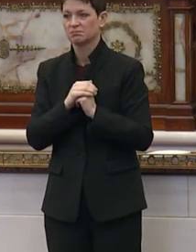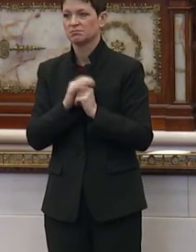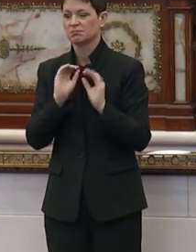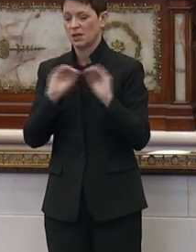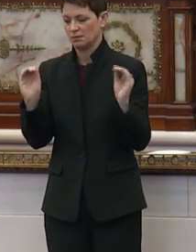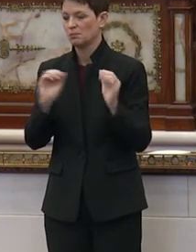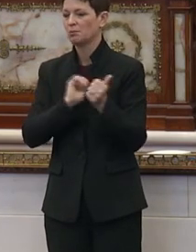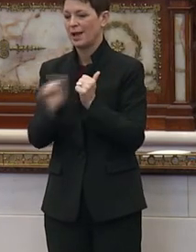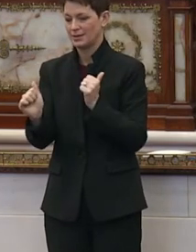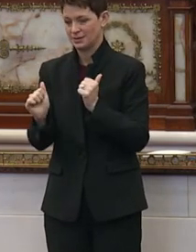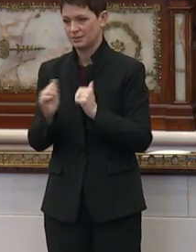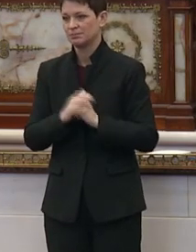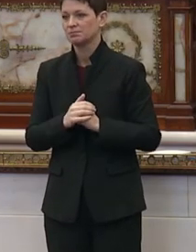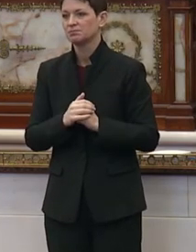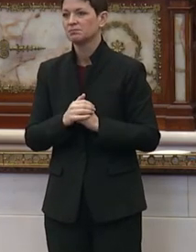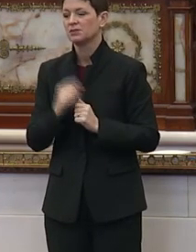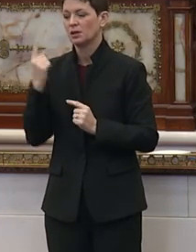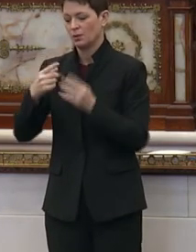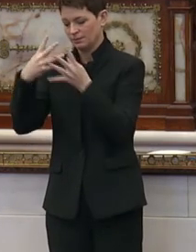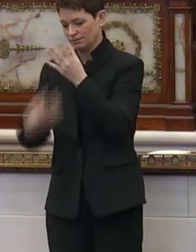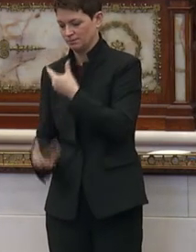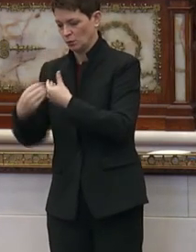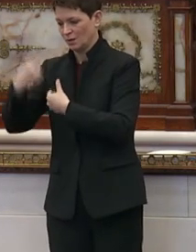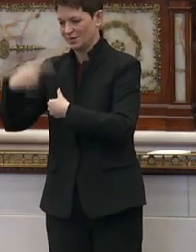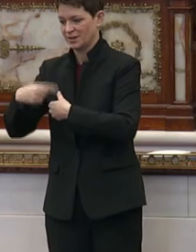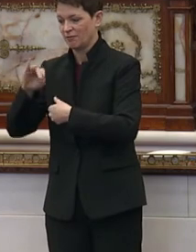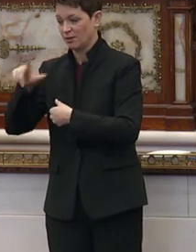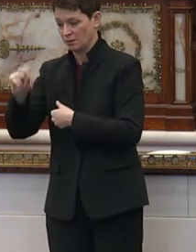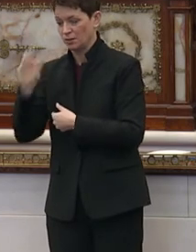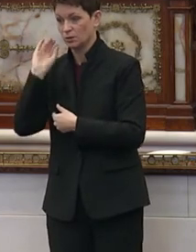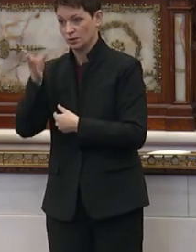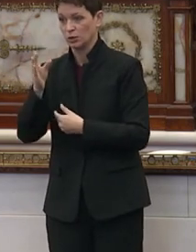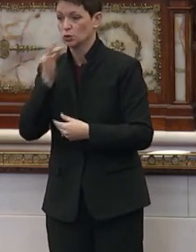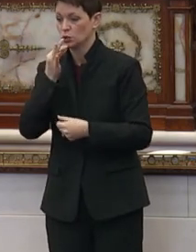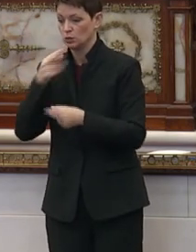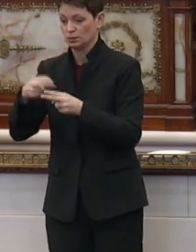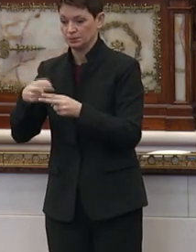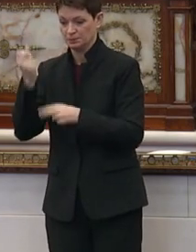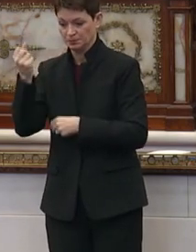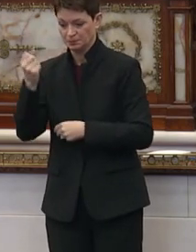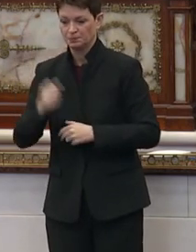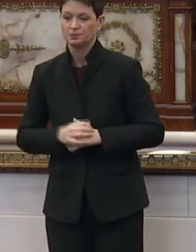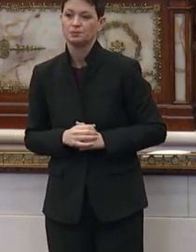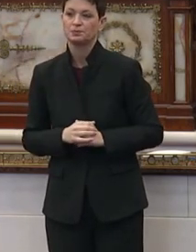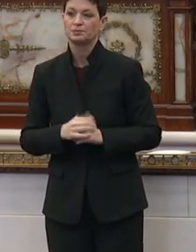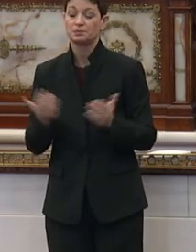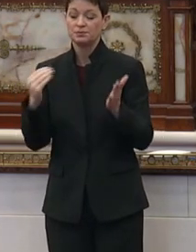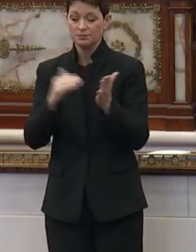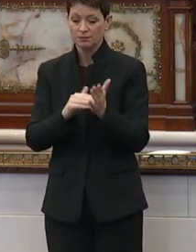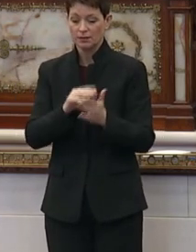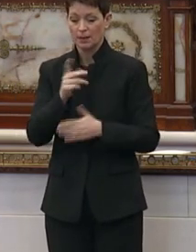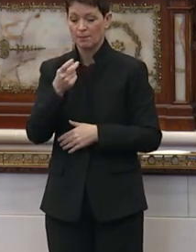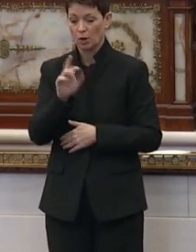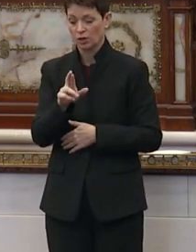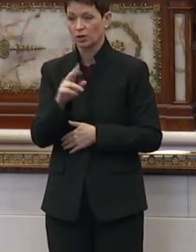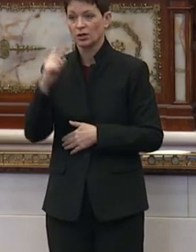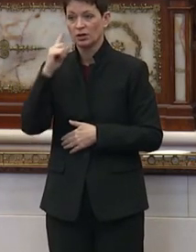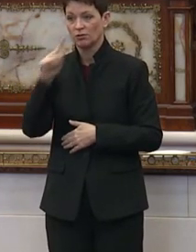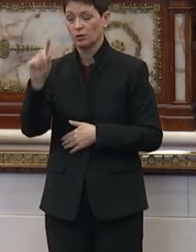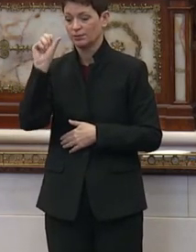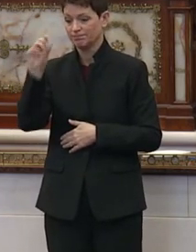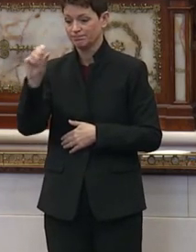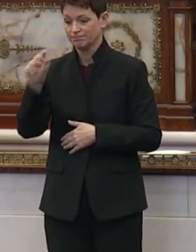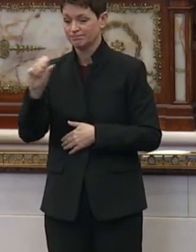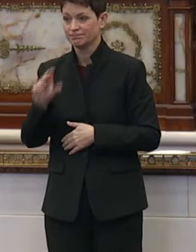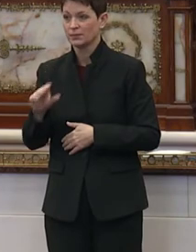Aye. Aye. Aye. Aye. It. Motion carries, and we will consider the consent agenda shortly. Chair again recognizes Councilwoman Parker